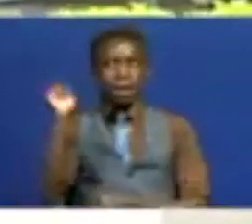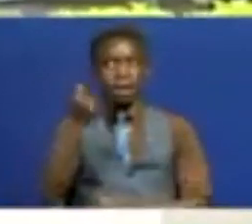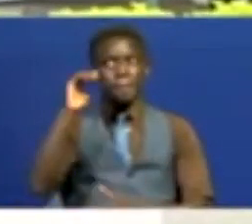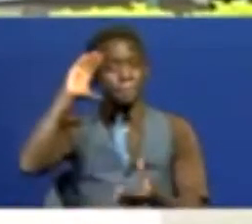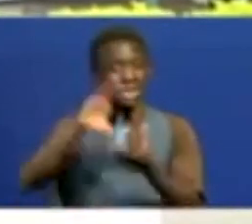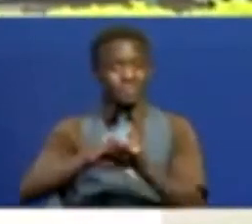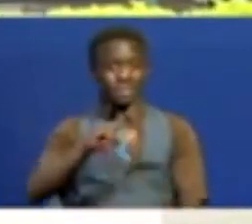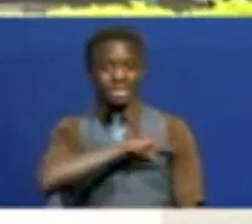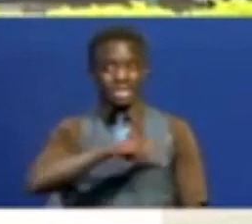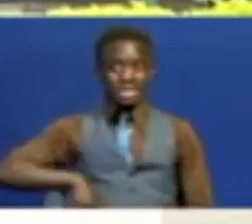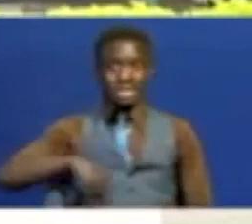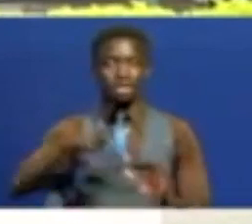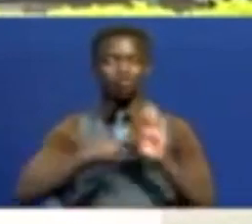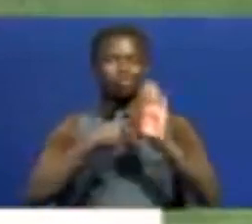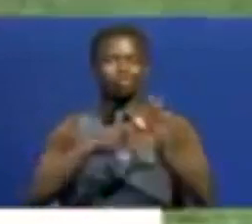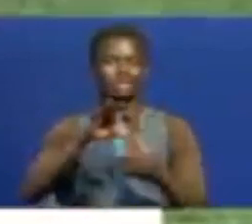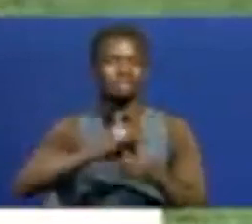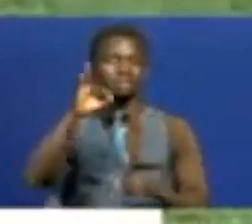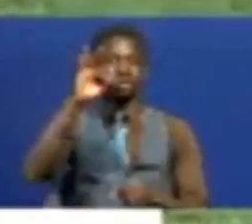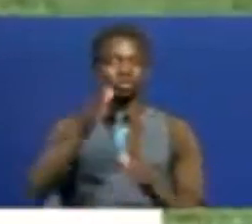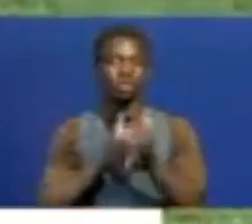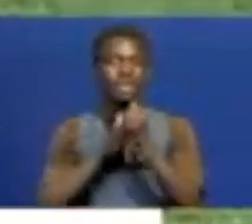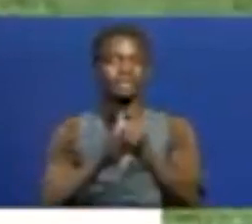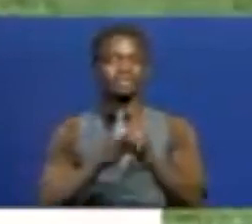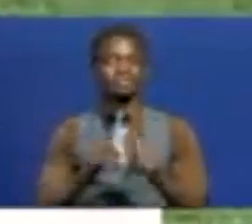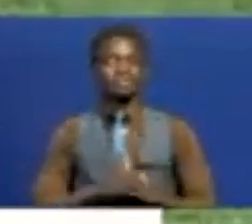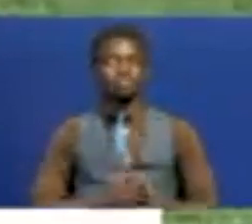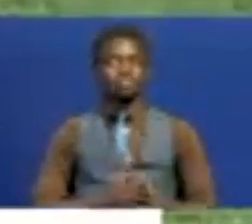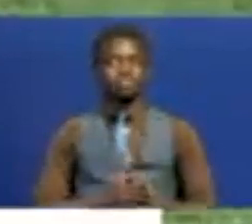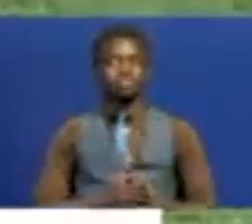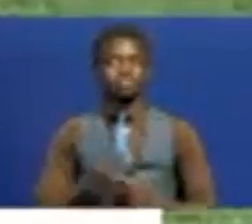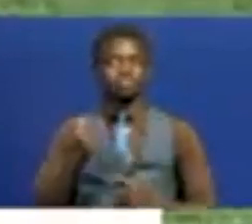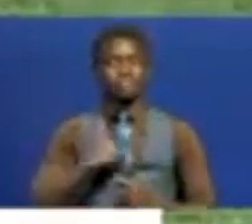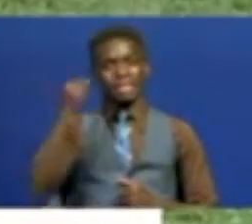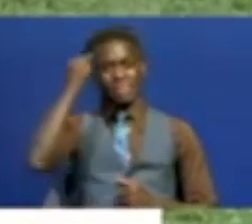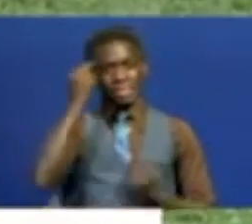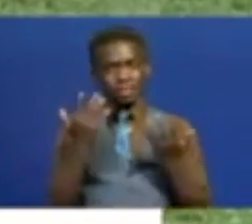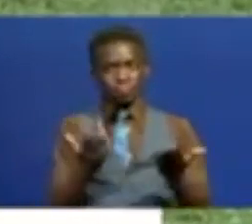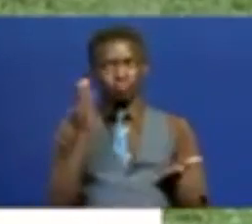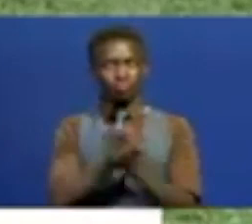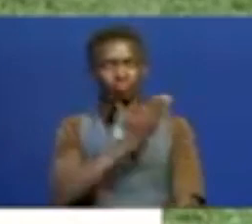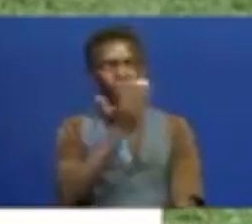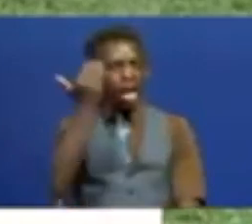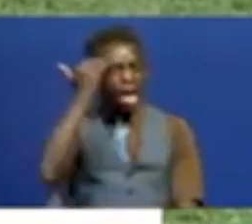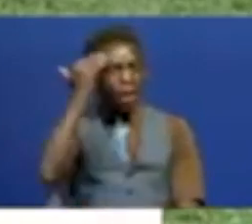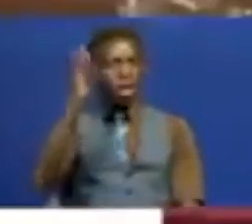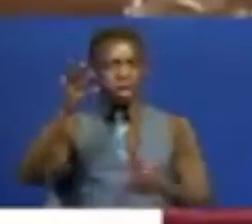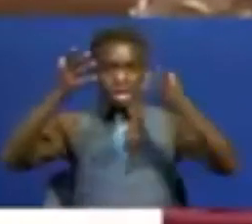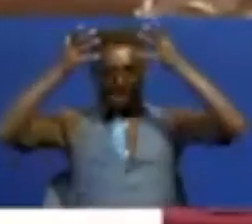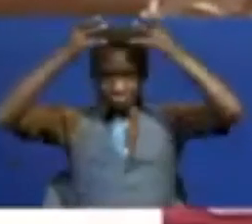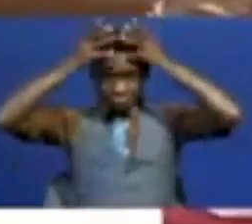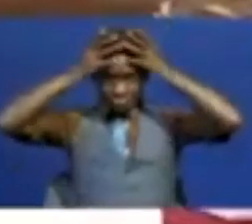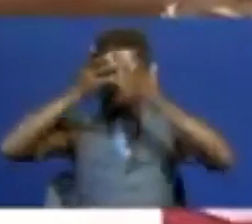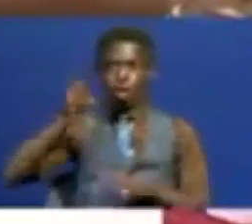symbol of spiritual leadership. I love the monarchy because I think you're probably aware that on the crown of all the royal